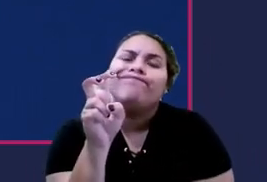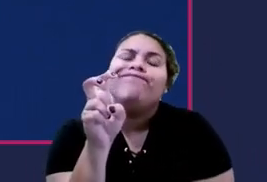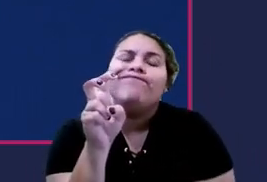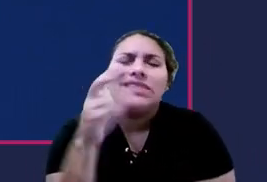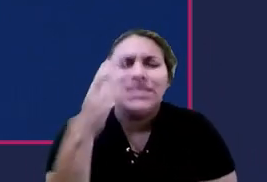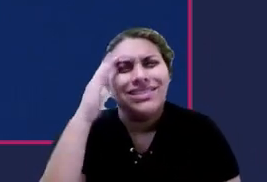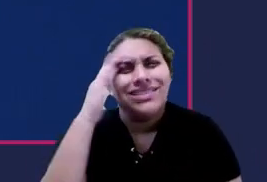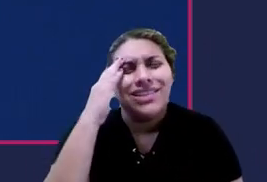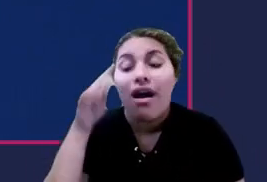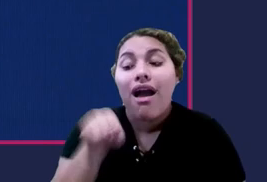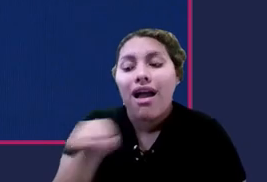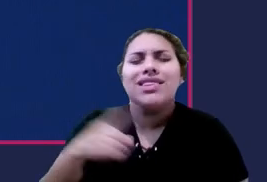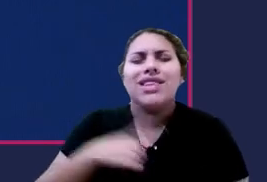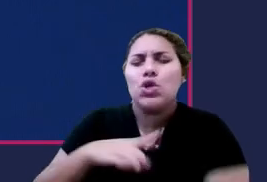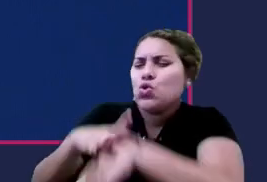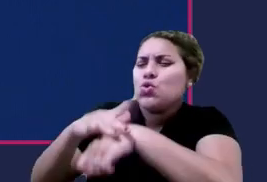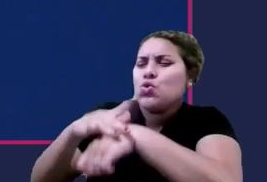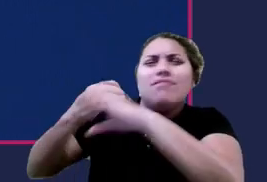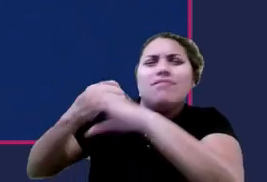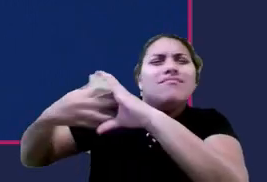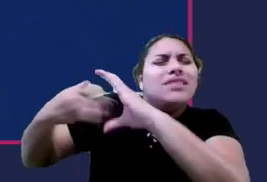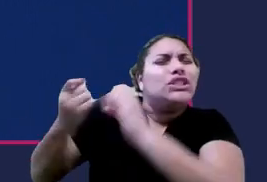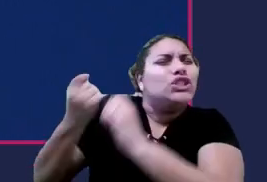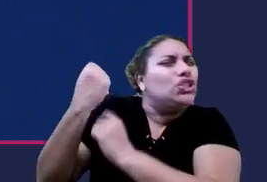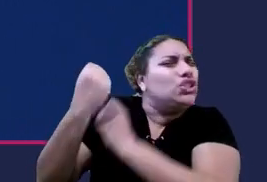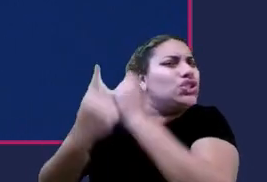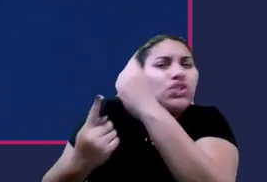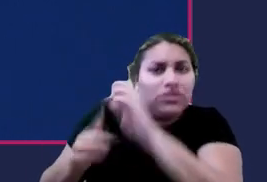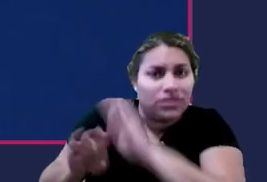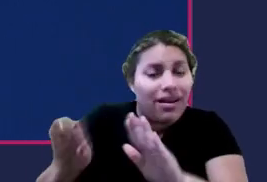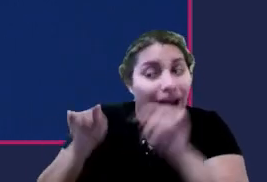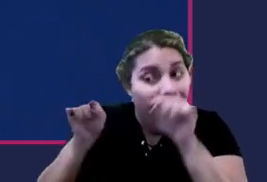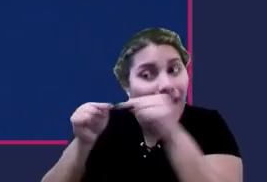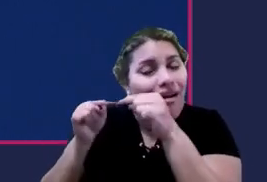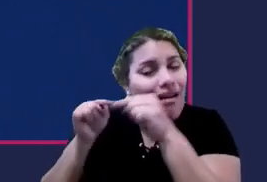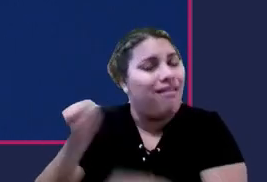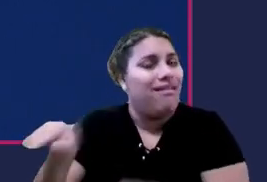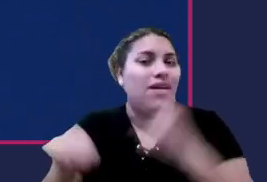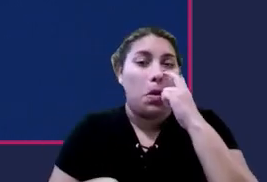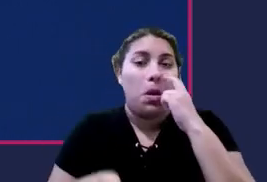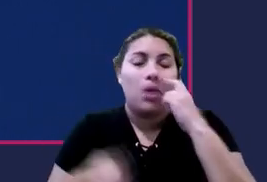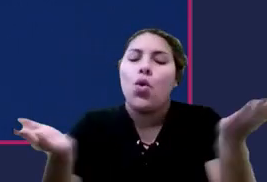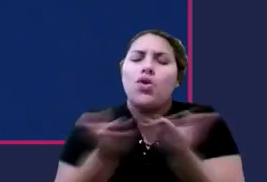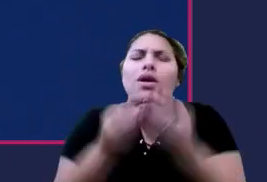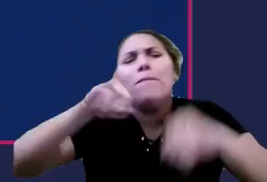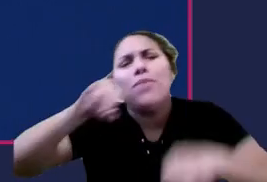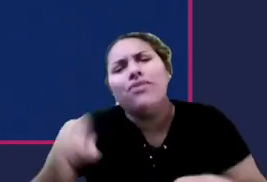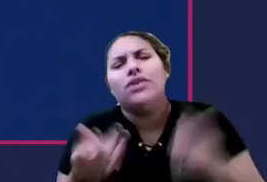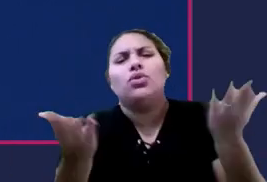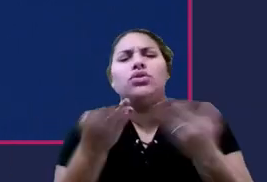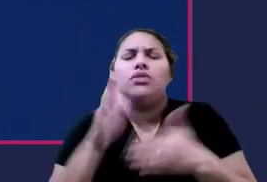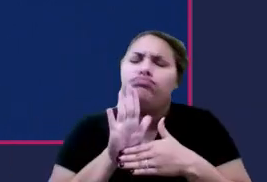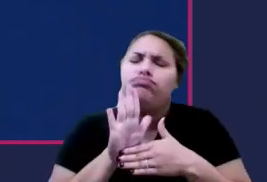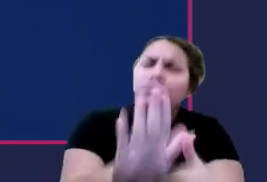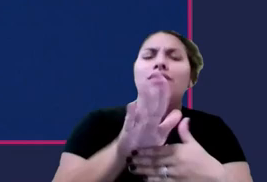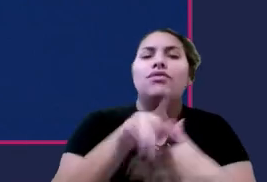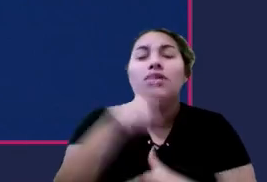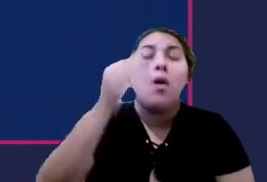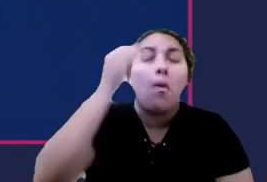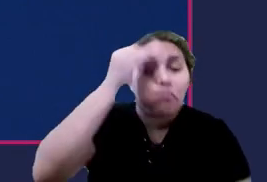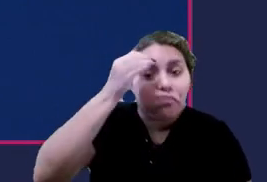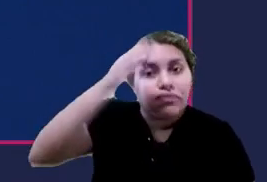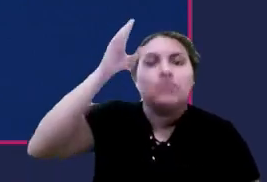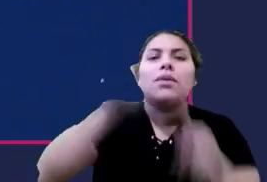the instance of a rare disease. And I just want to say that rare for me should be just a term. So the